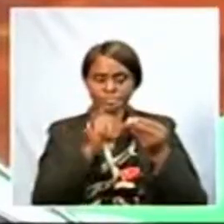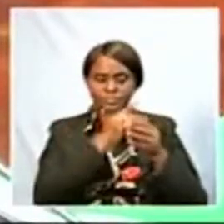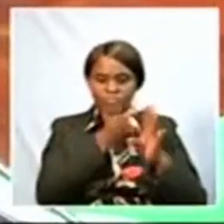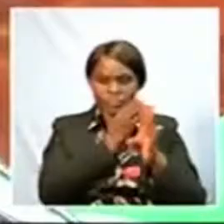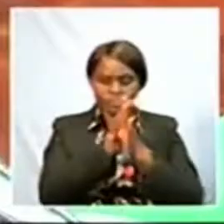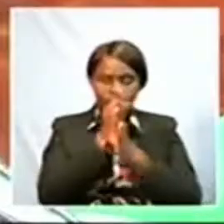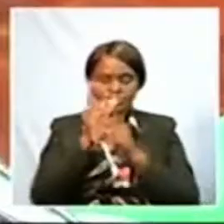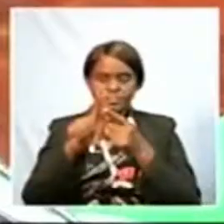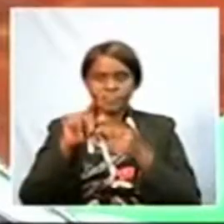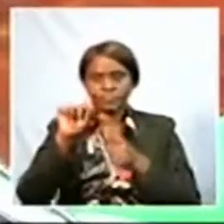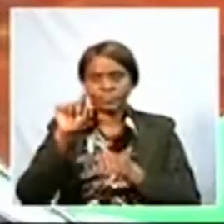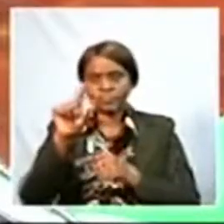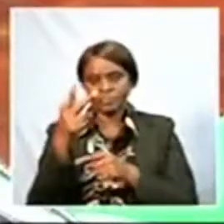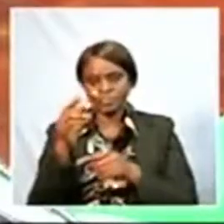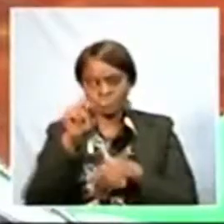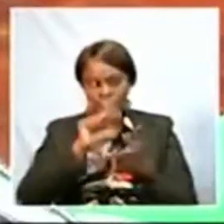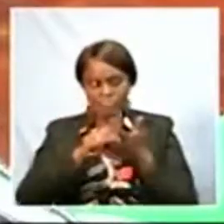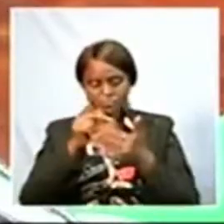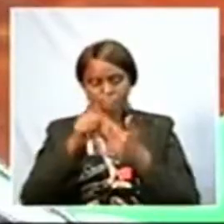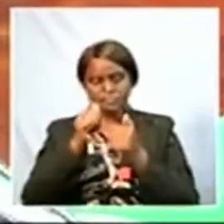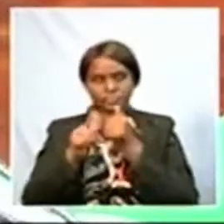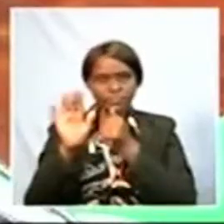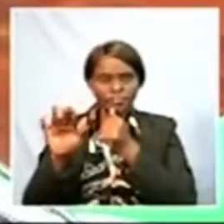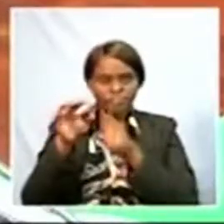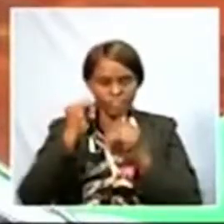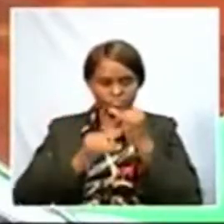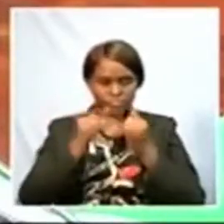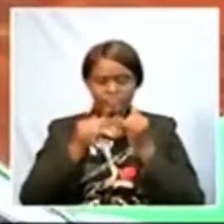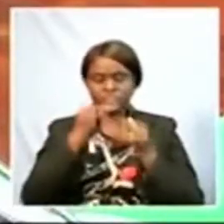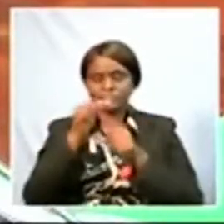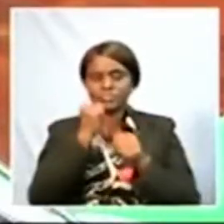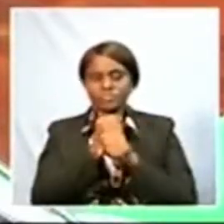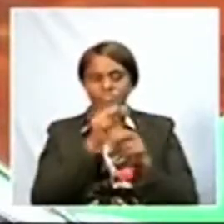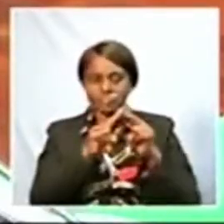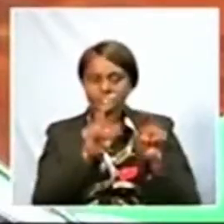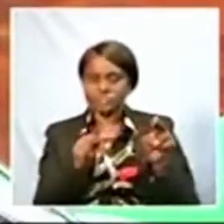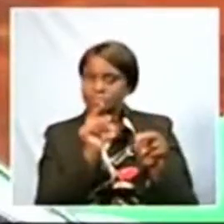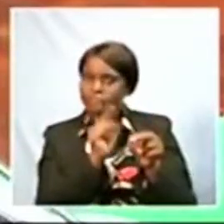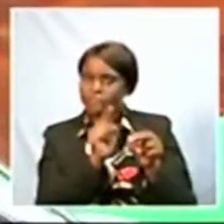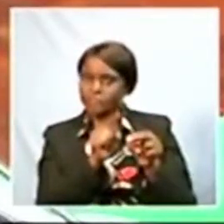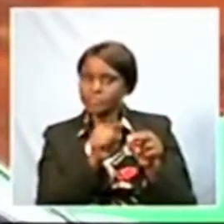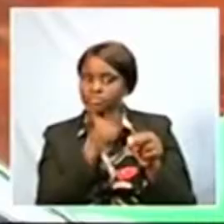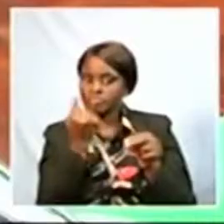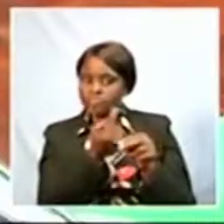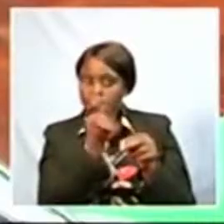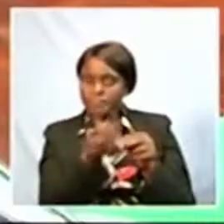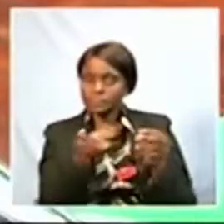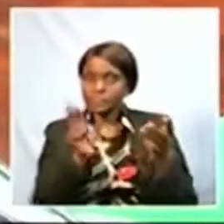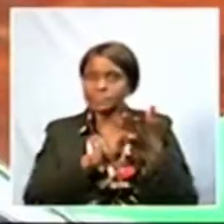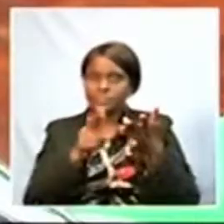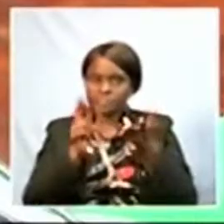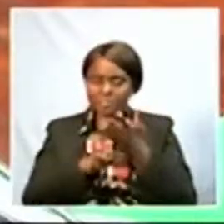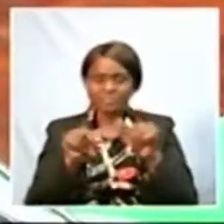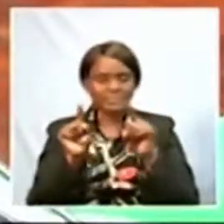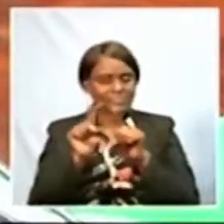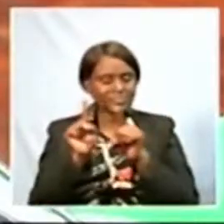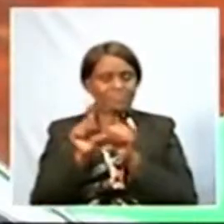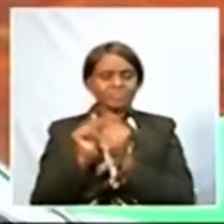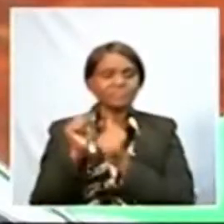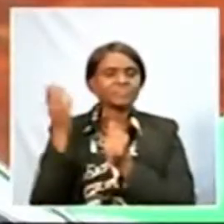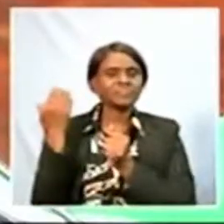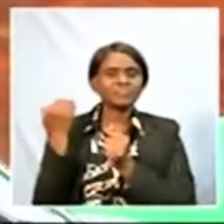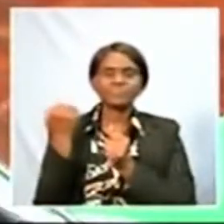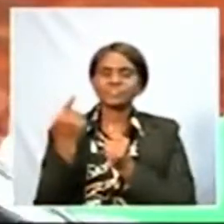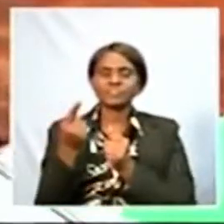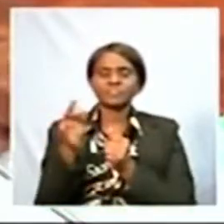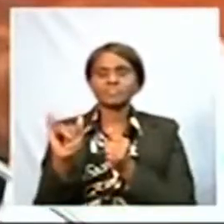to the 2023 programs that were ongoing at the end of the Chair. This query was basically repeated. It's the same as the previous one.